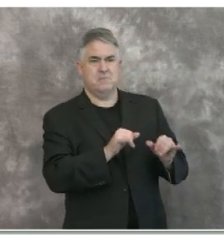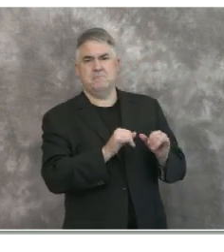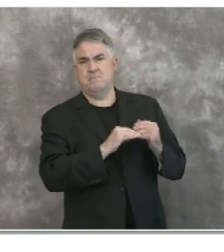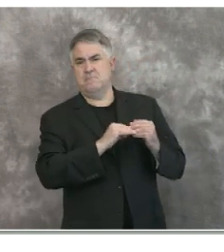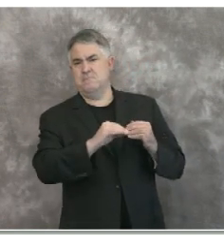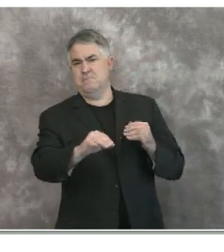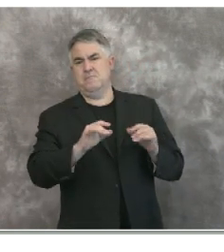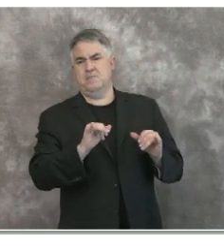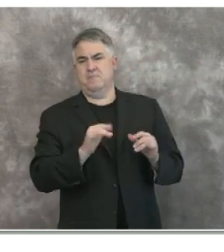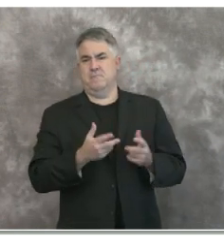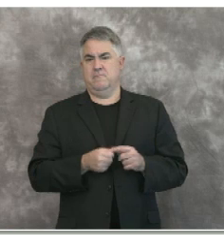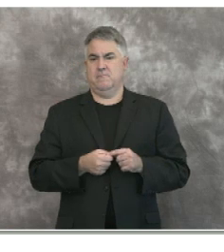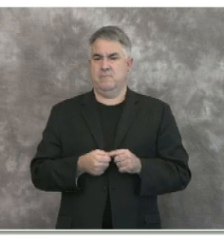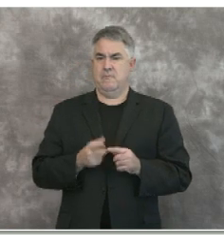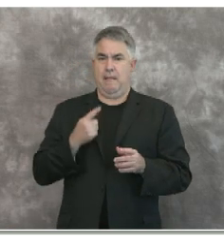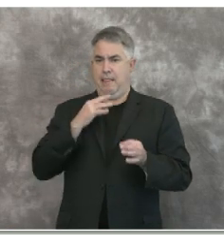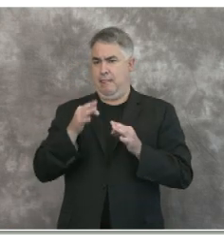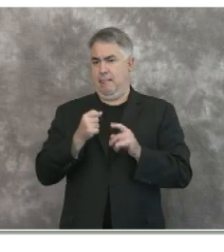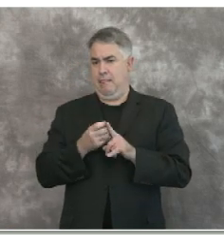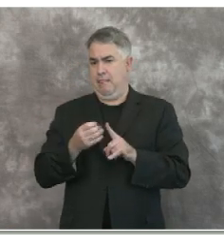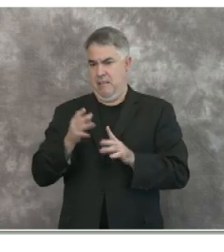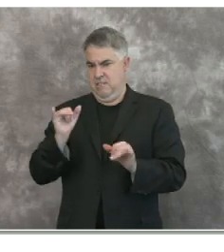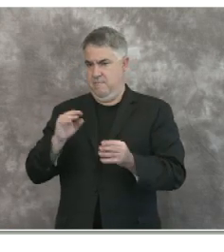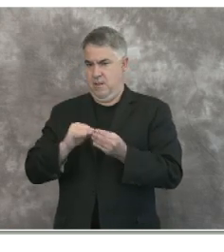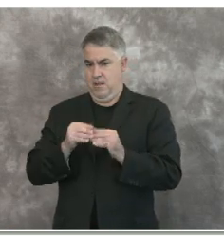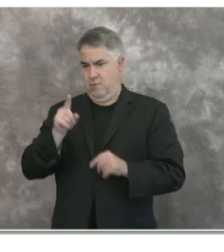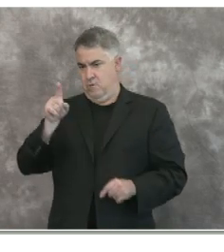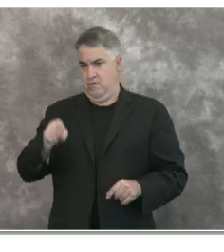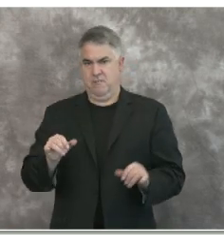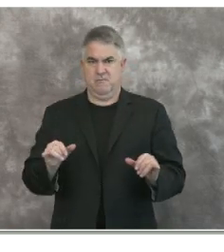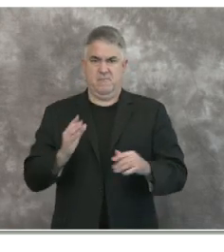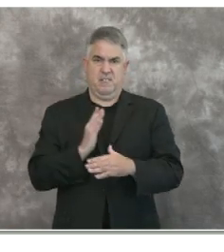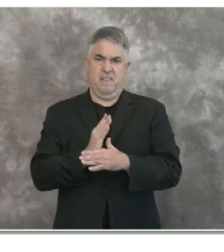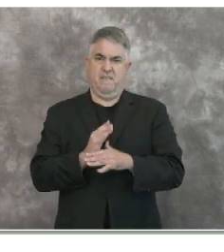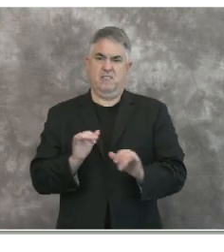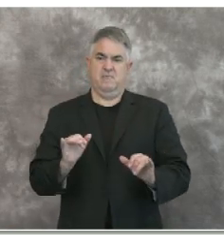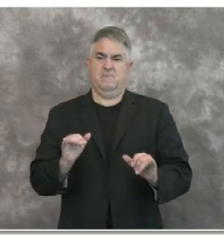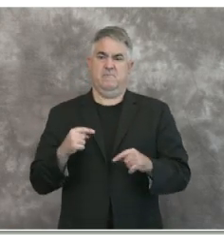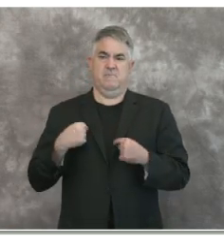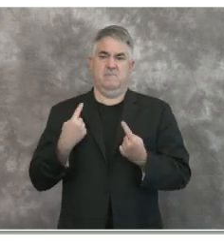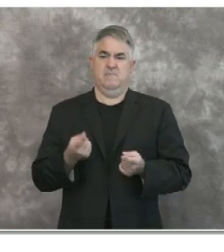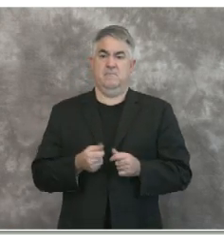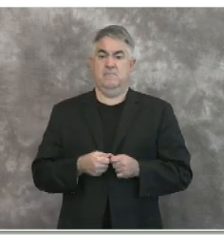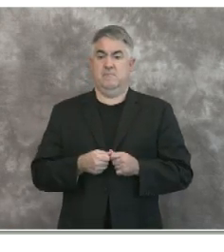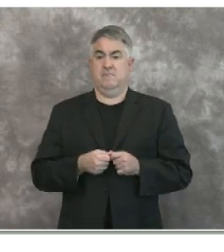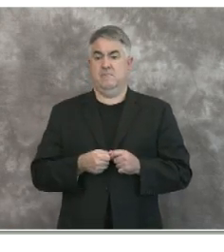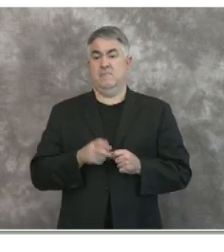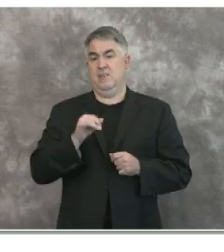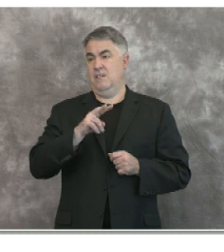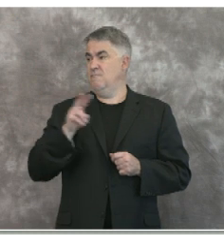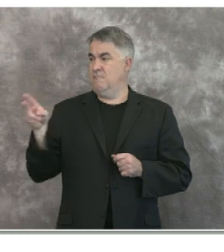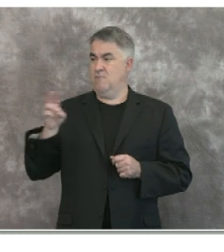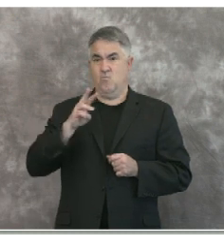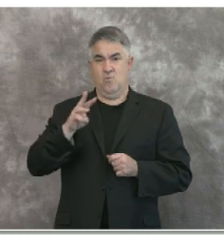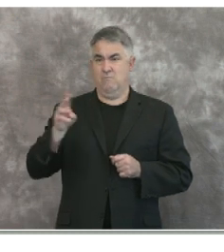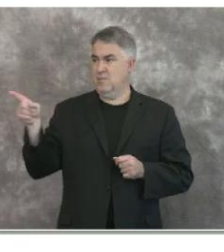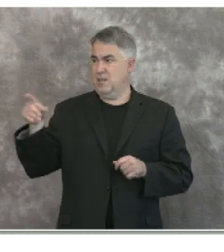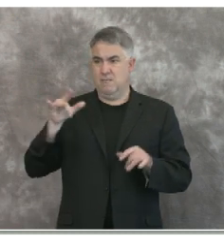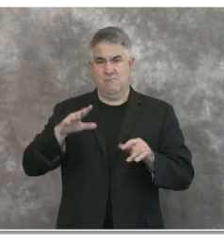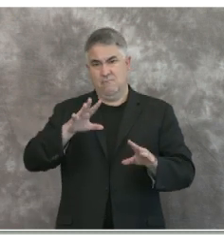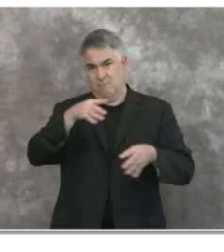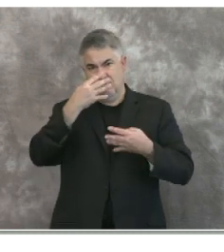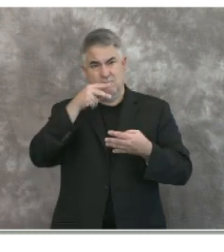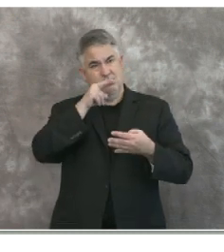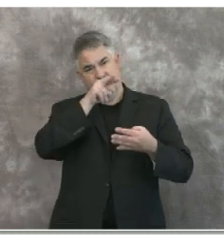not go through the individual statistics, but these data can be found on our website, which is at the bottom of the